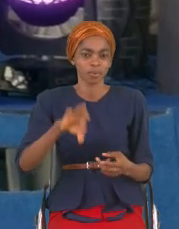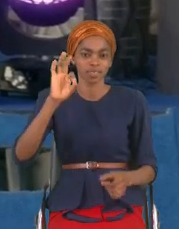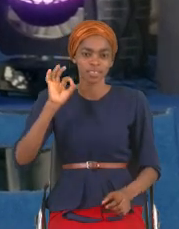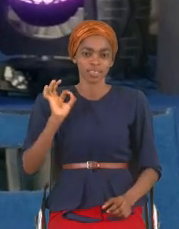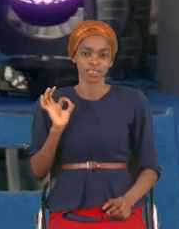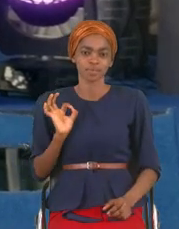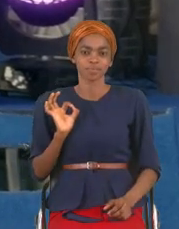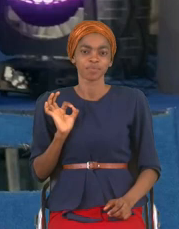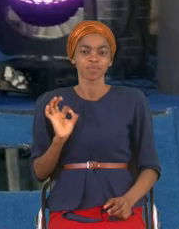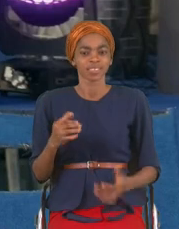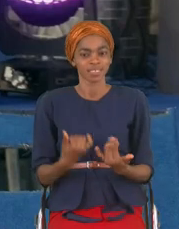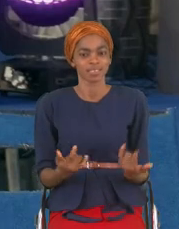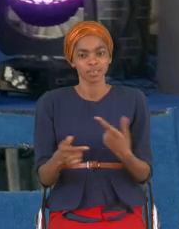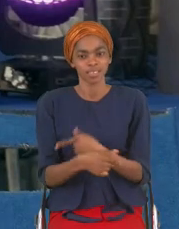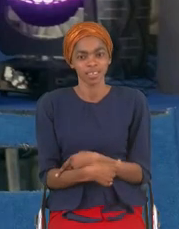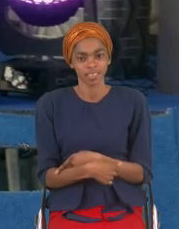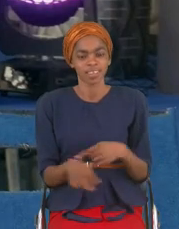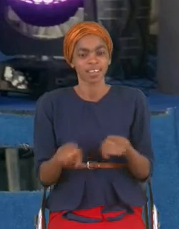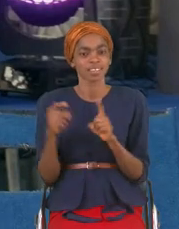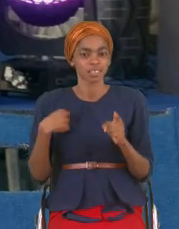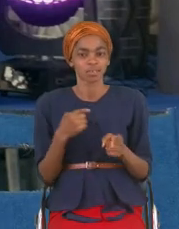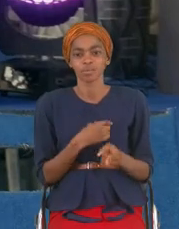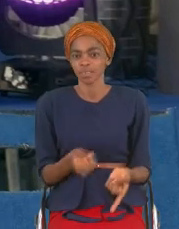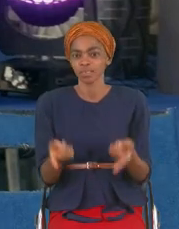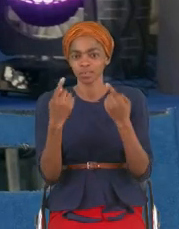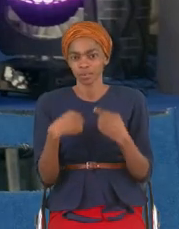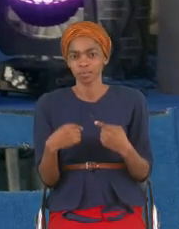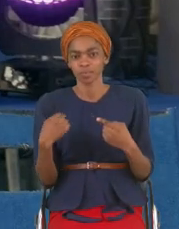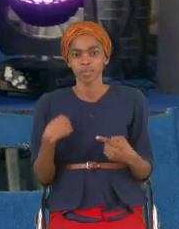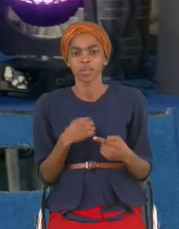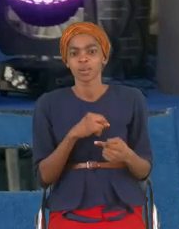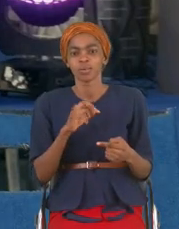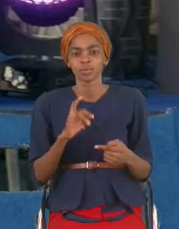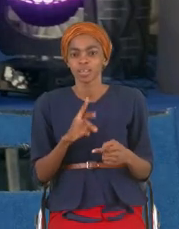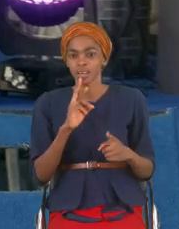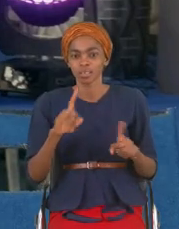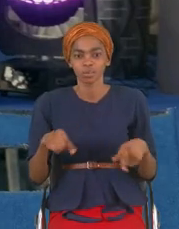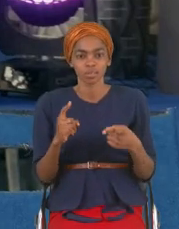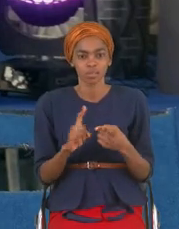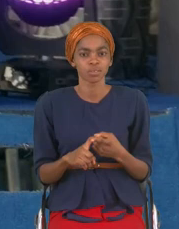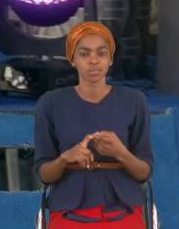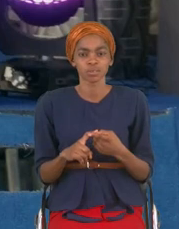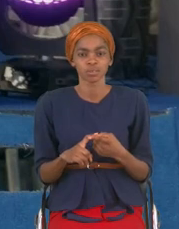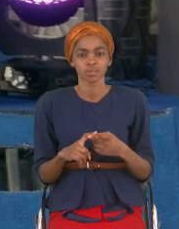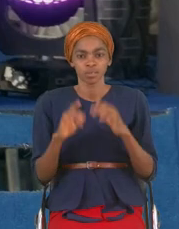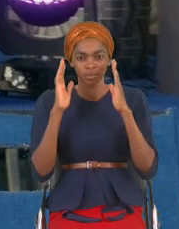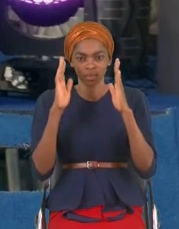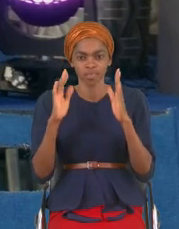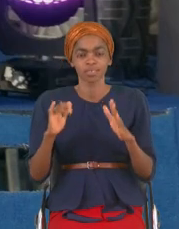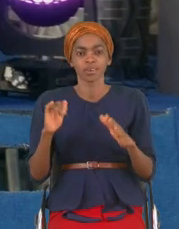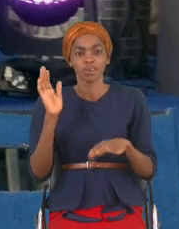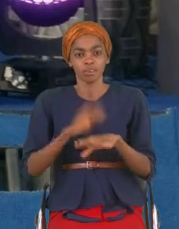Now today, as we come, we're going to major on I am